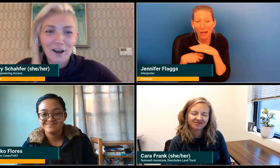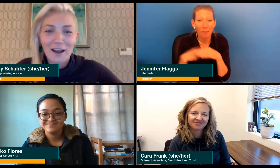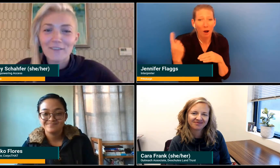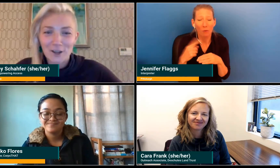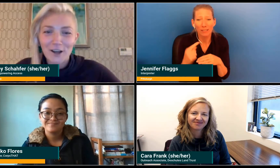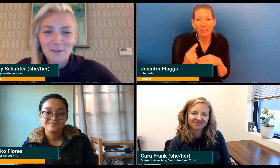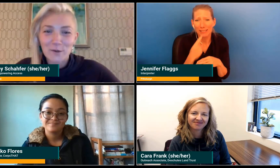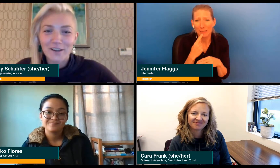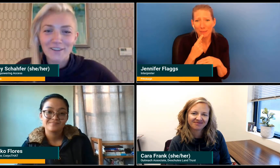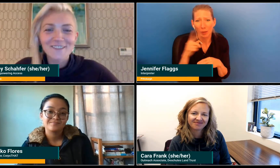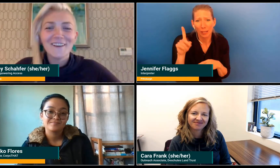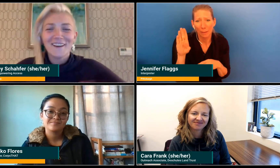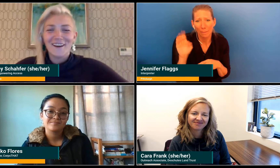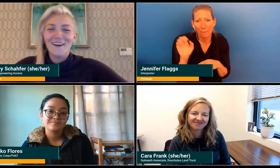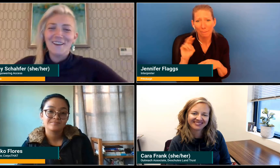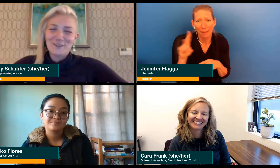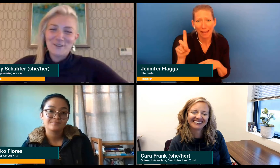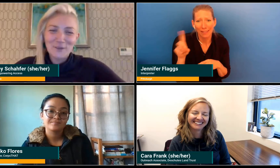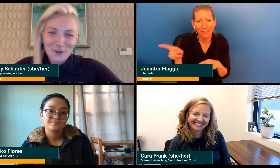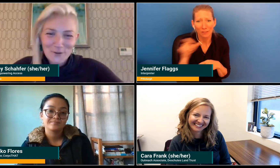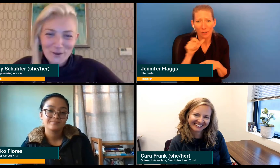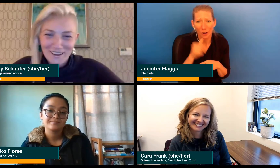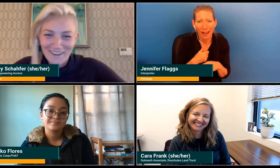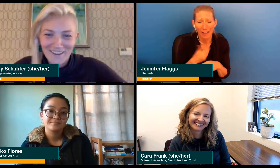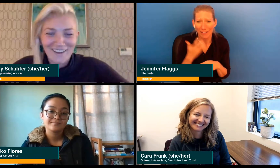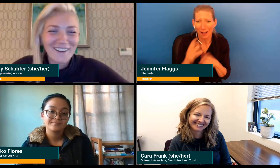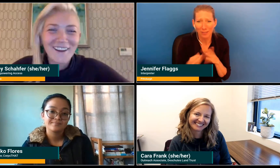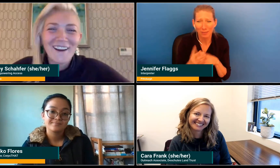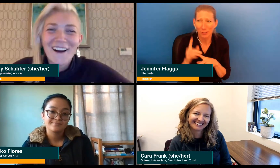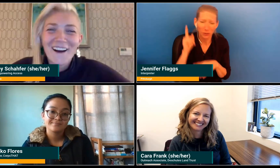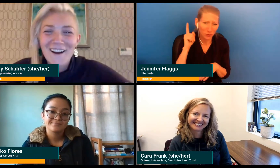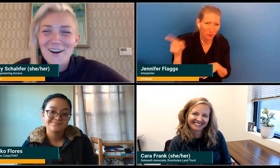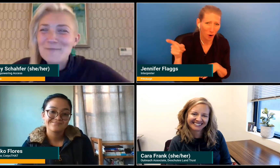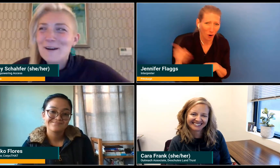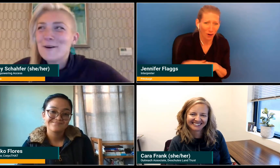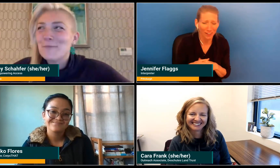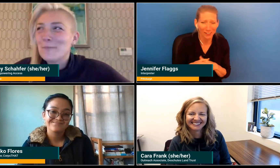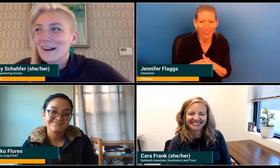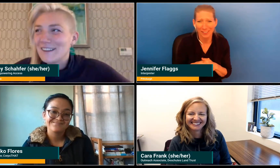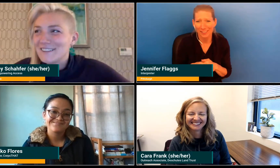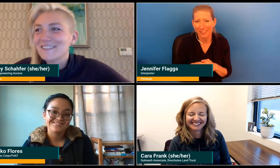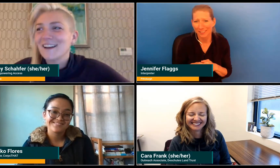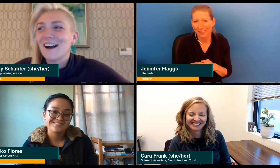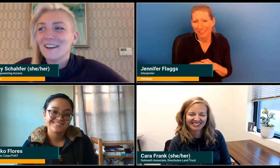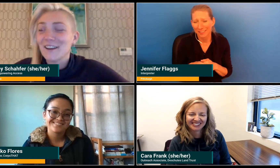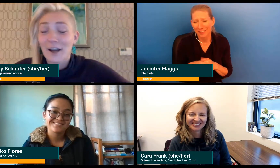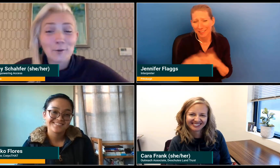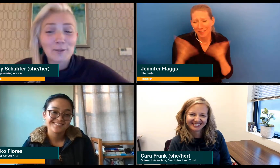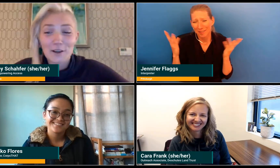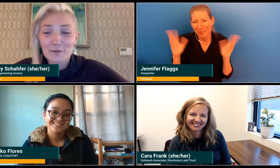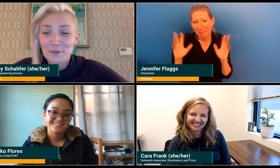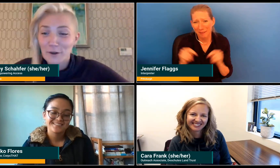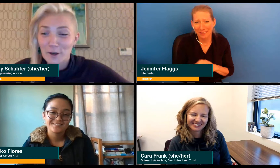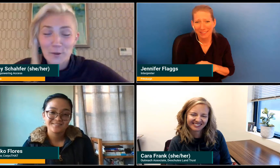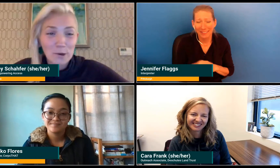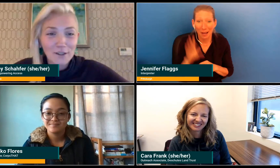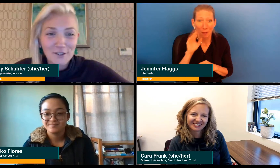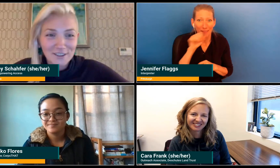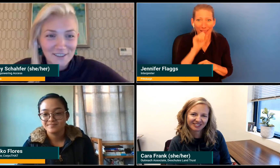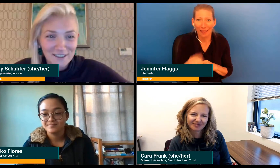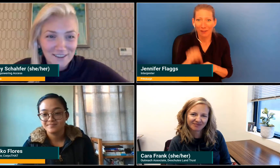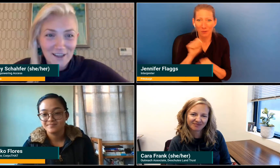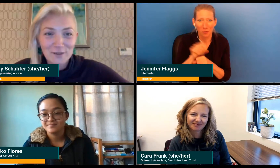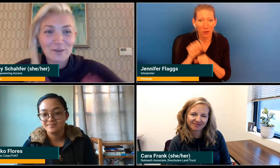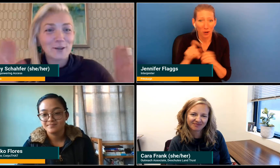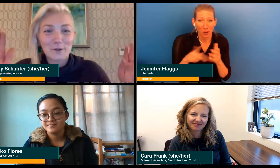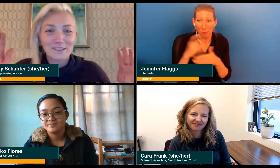Bend for not having hot springs. They're too far away. But I would love to work on a